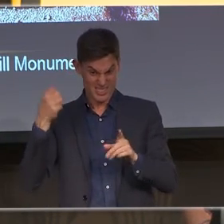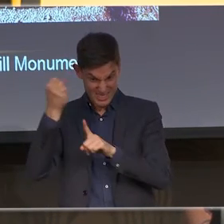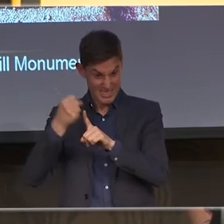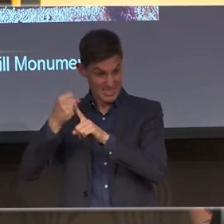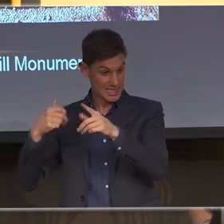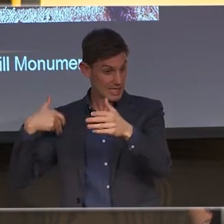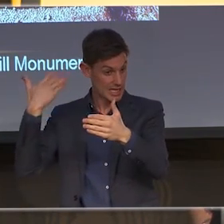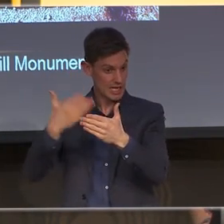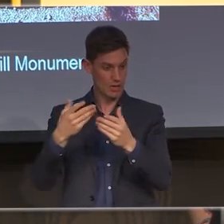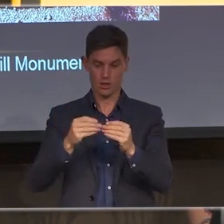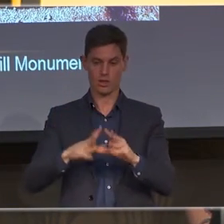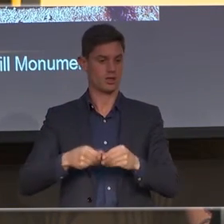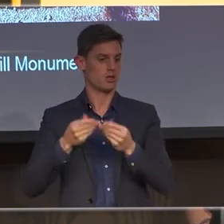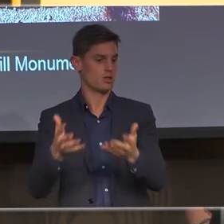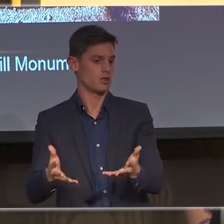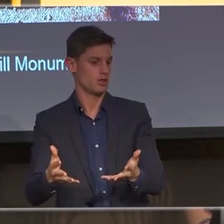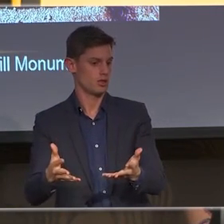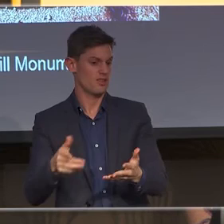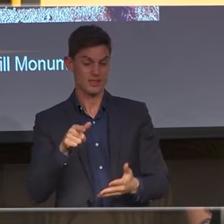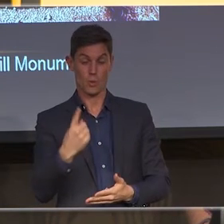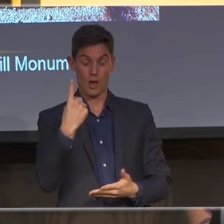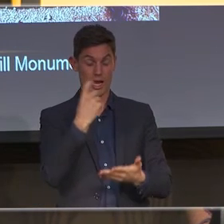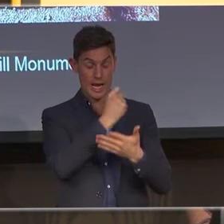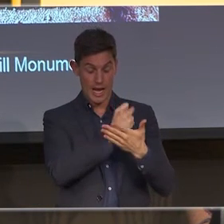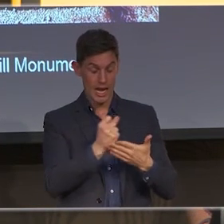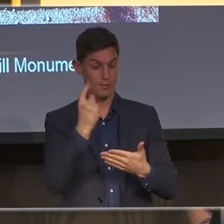beforehand. It is one of many obstacles that are preventing